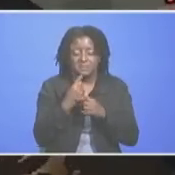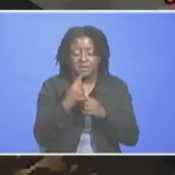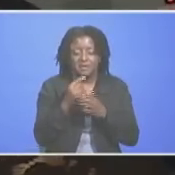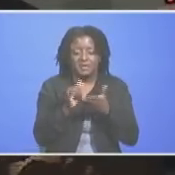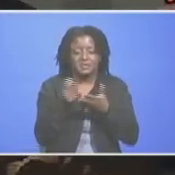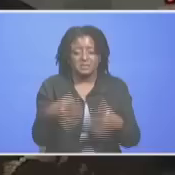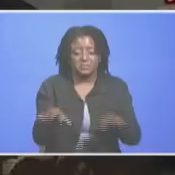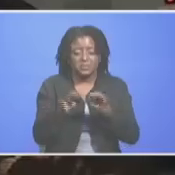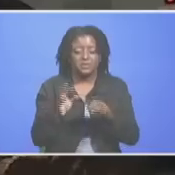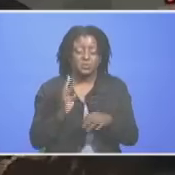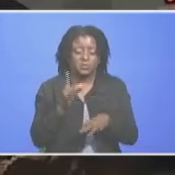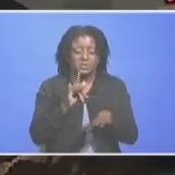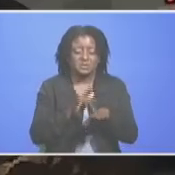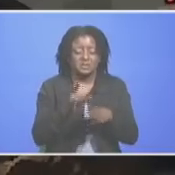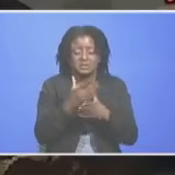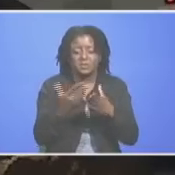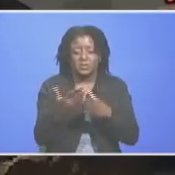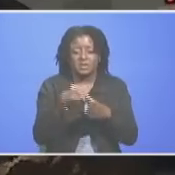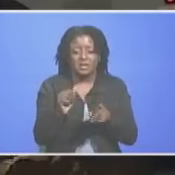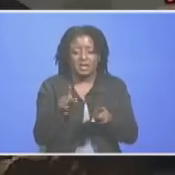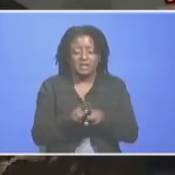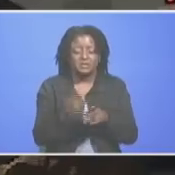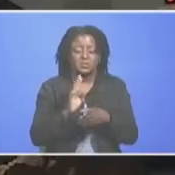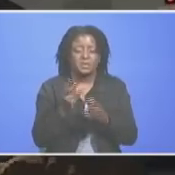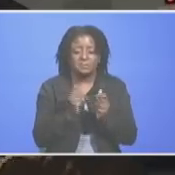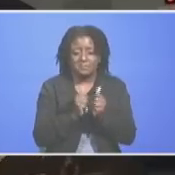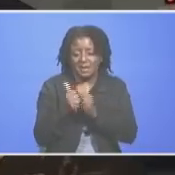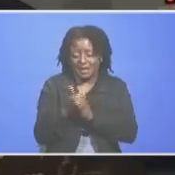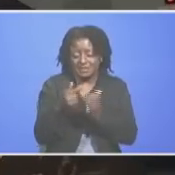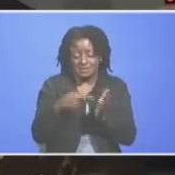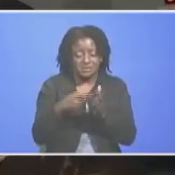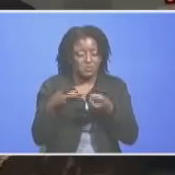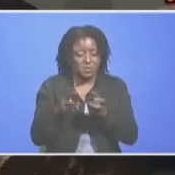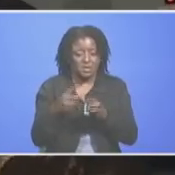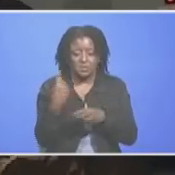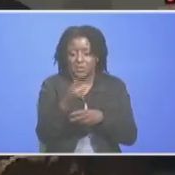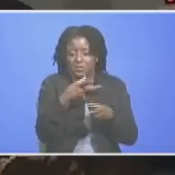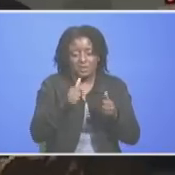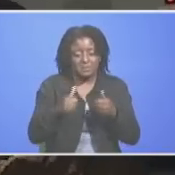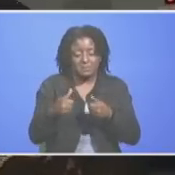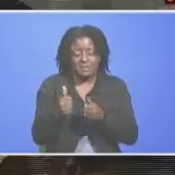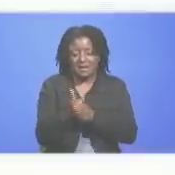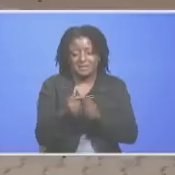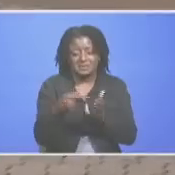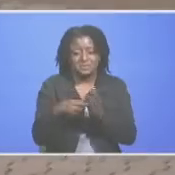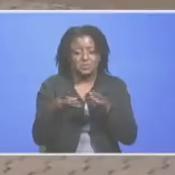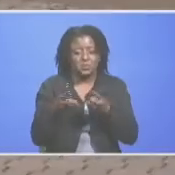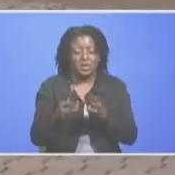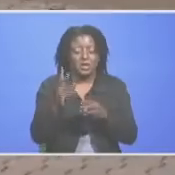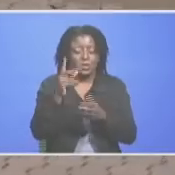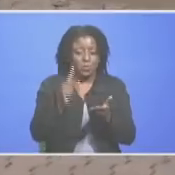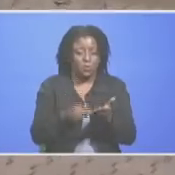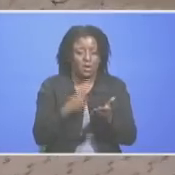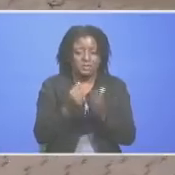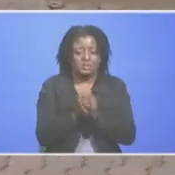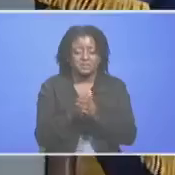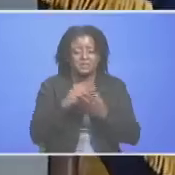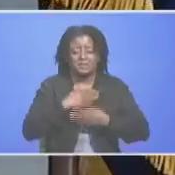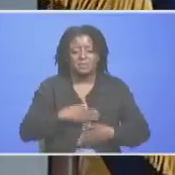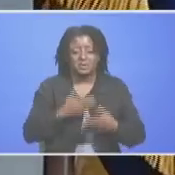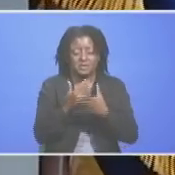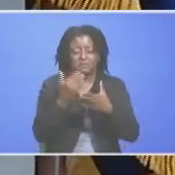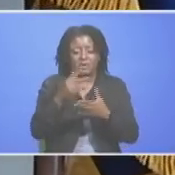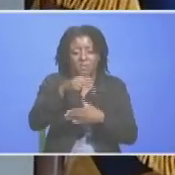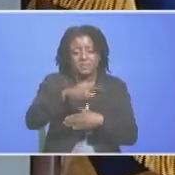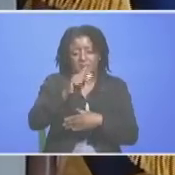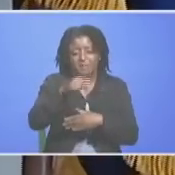touch somebody as we pass this way, because we only pass this way once. The body of former